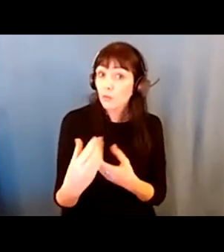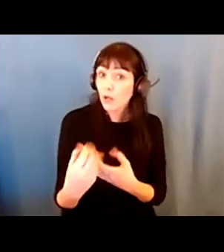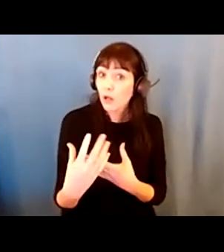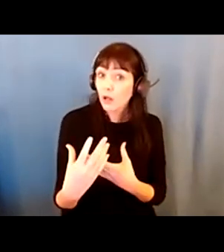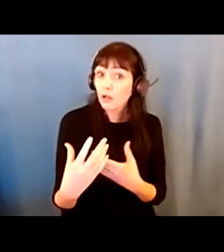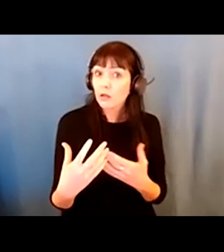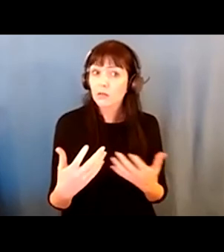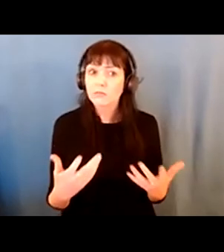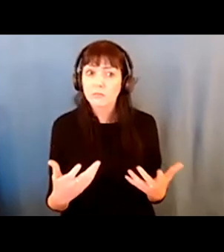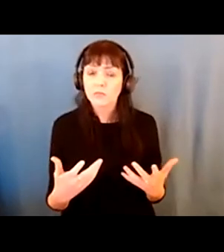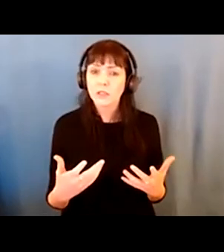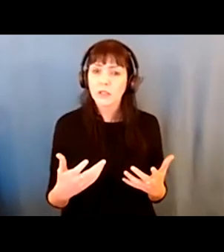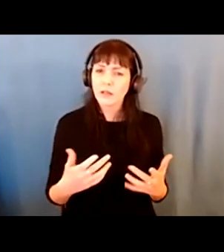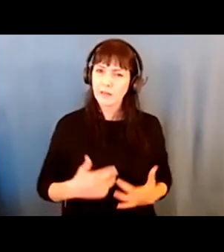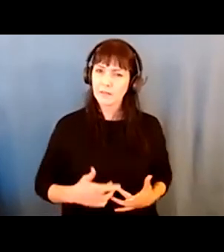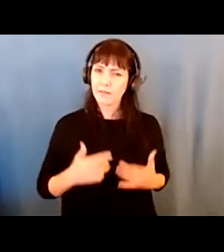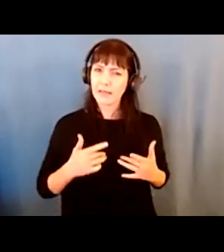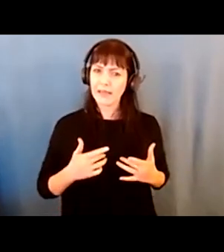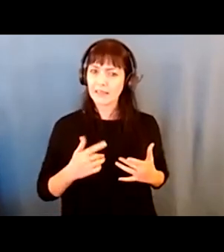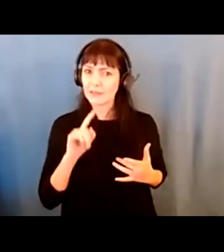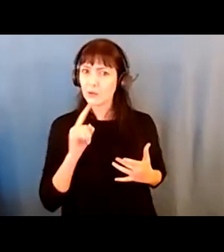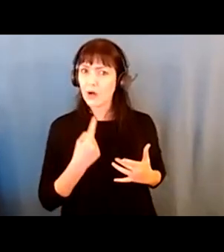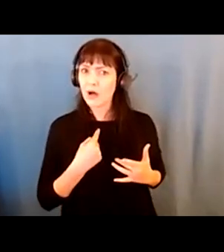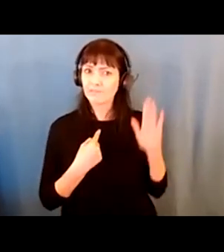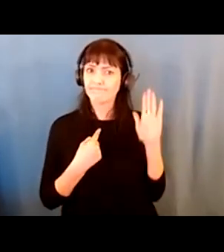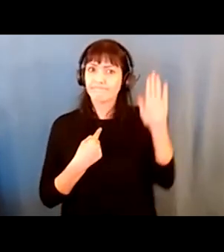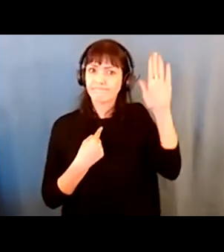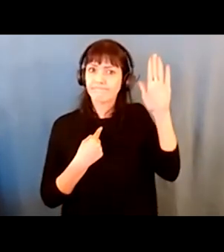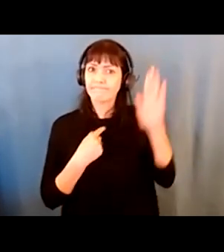unable to come out around invisible impairments.